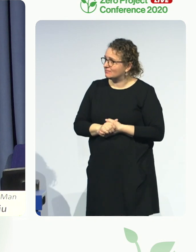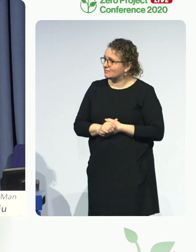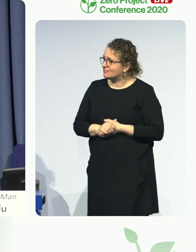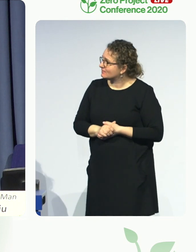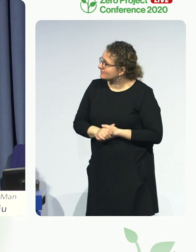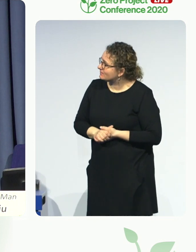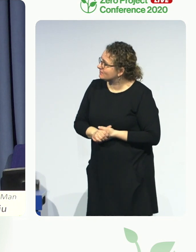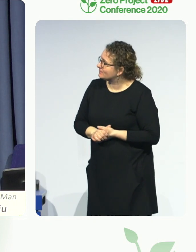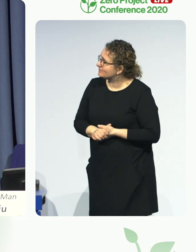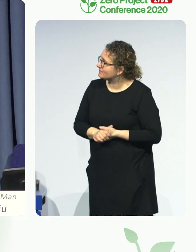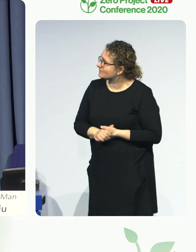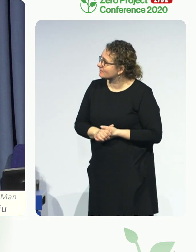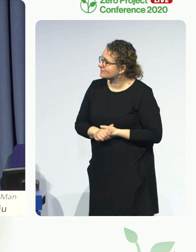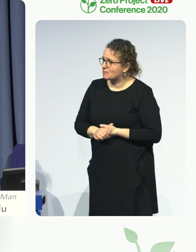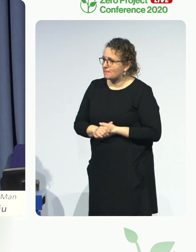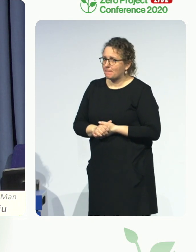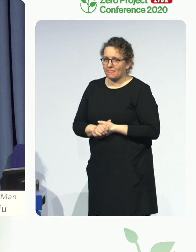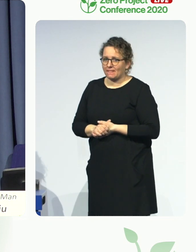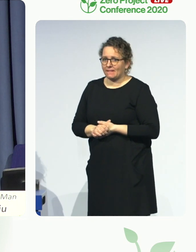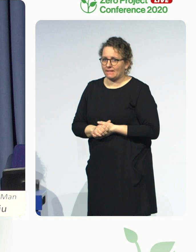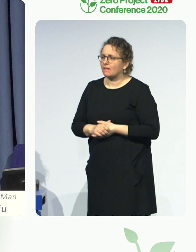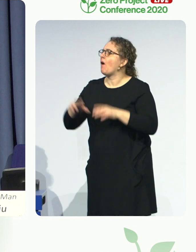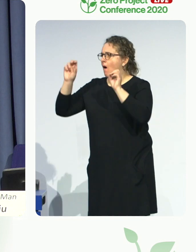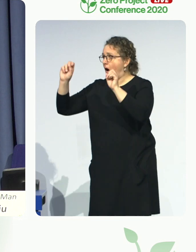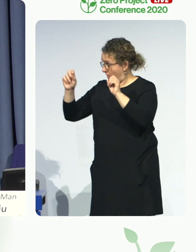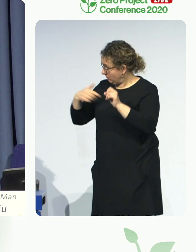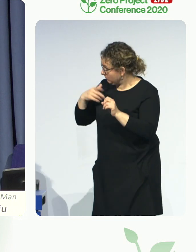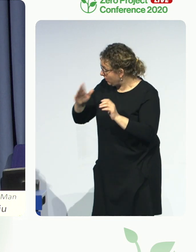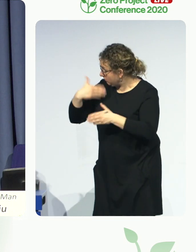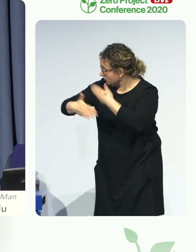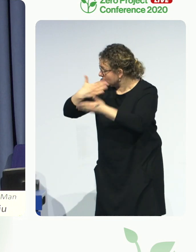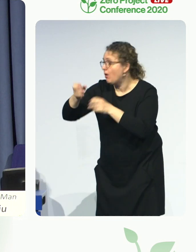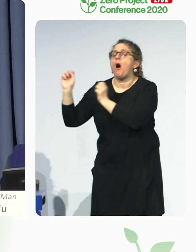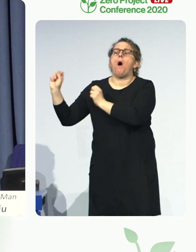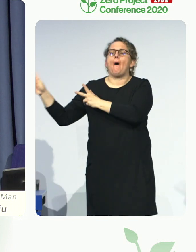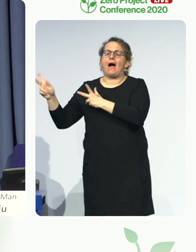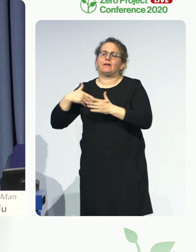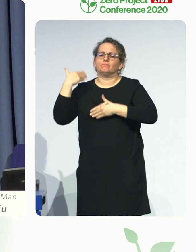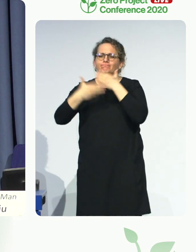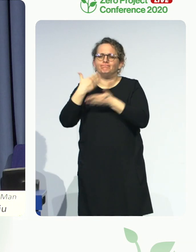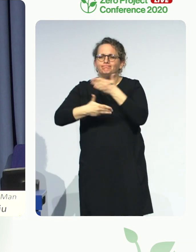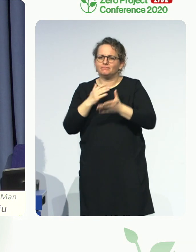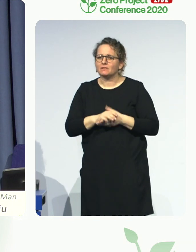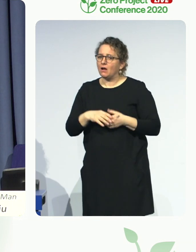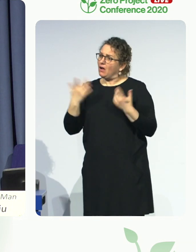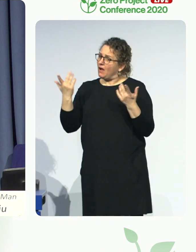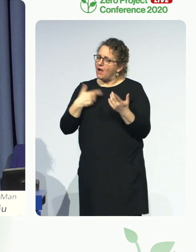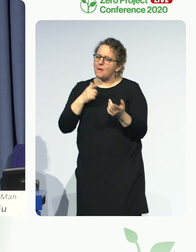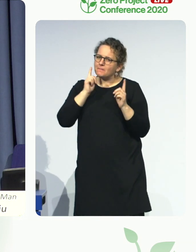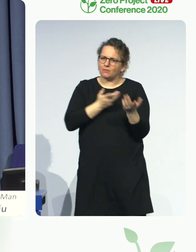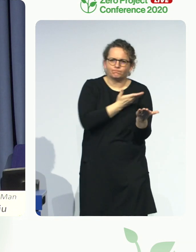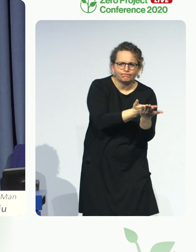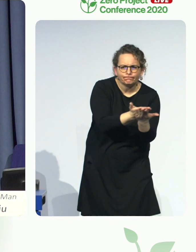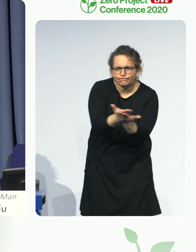Yeah, shall I continue? Yes, please. Yeah. So we have been providing the services for several years